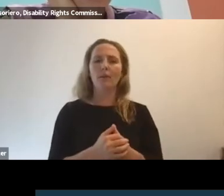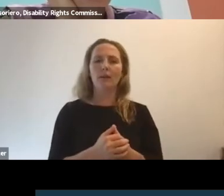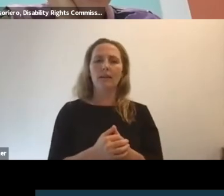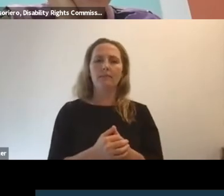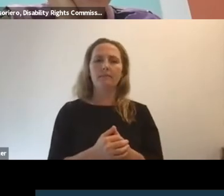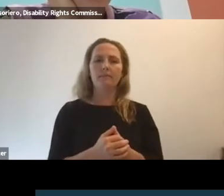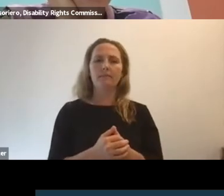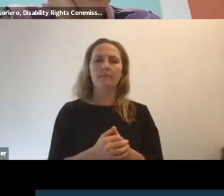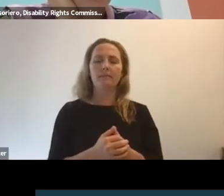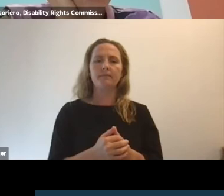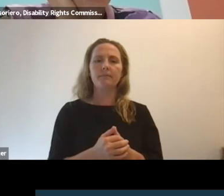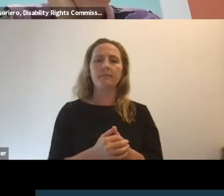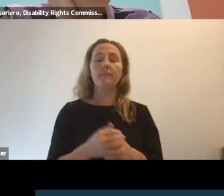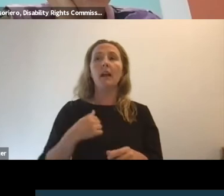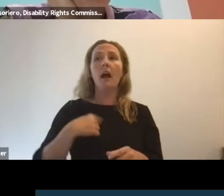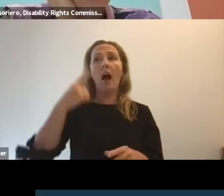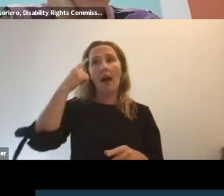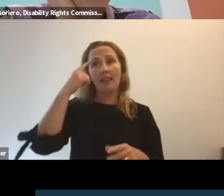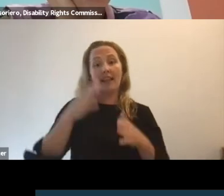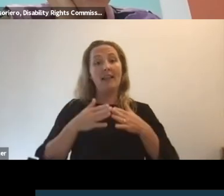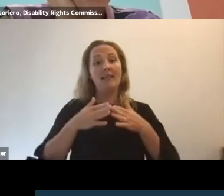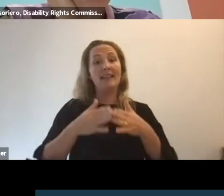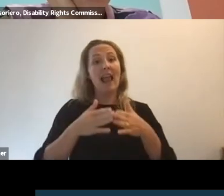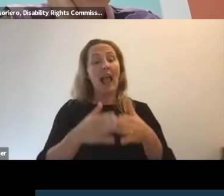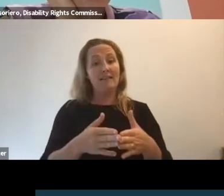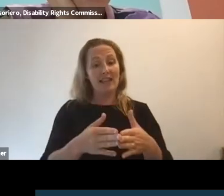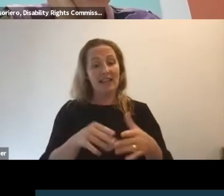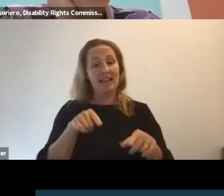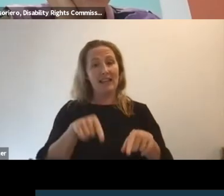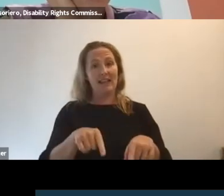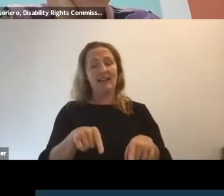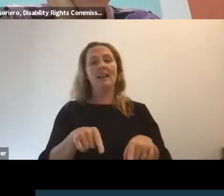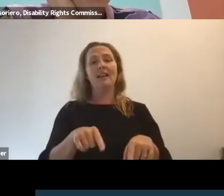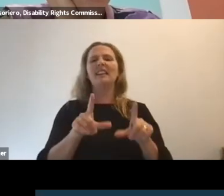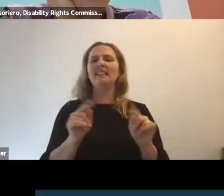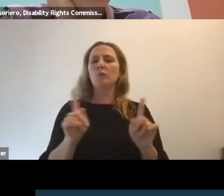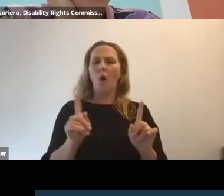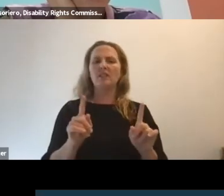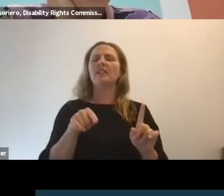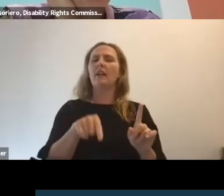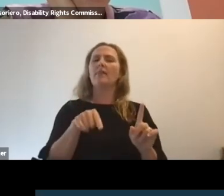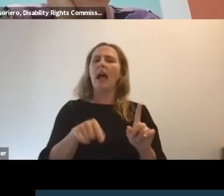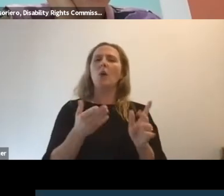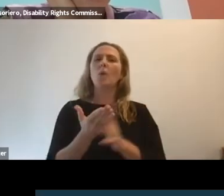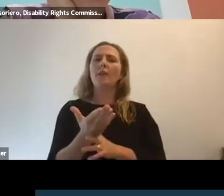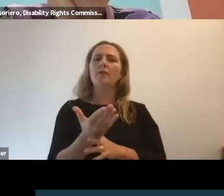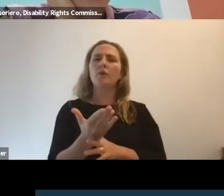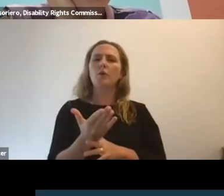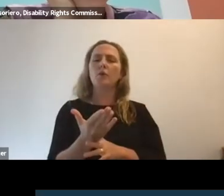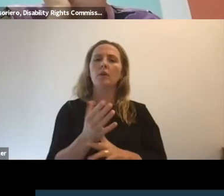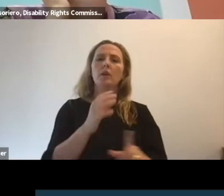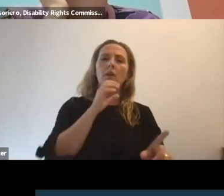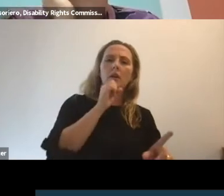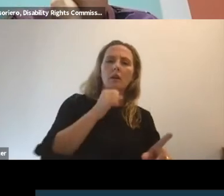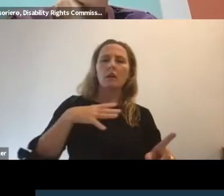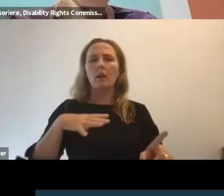I think what the Navy did then was we went through a phase of this gender integration, which was trying to